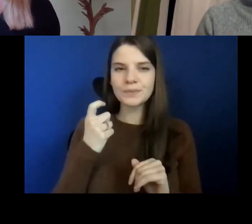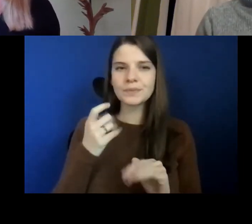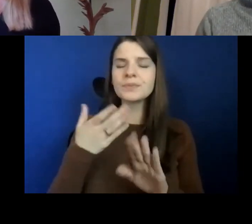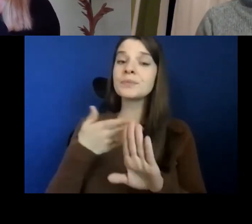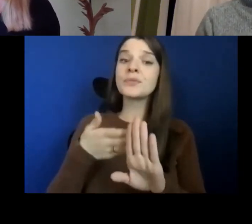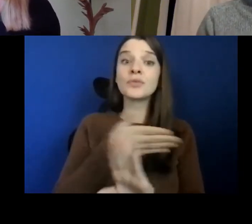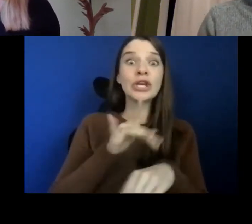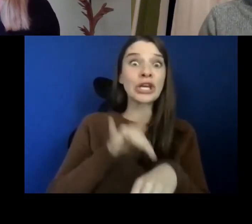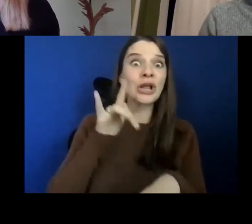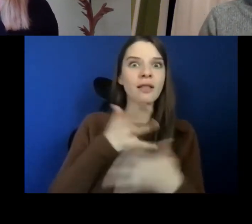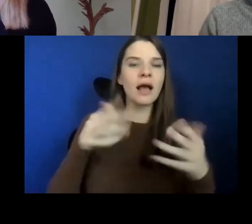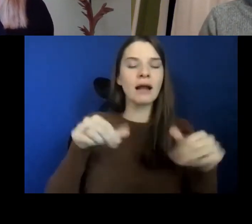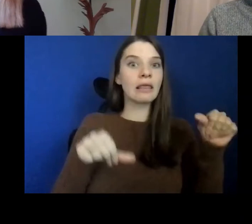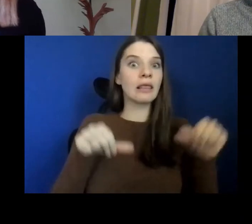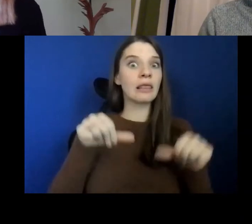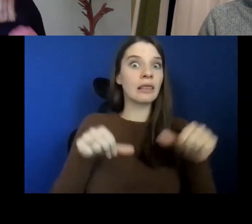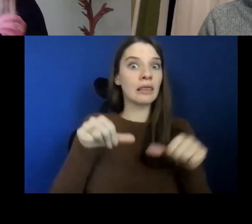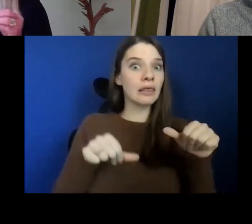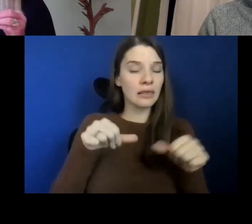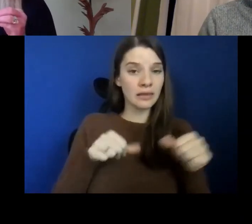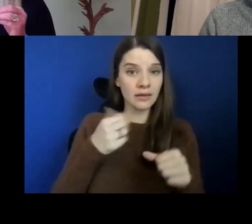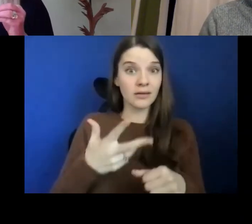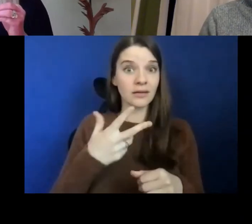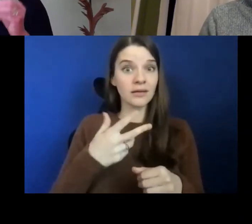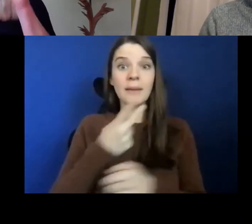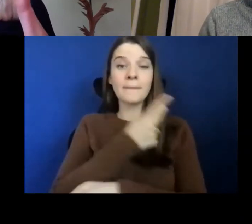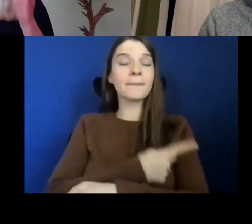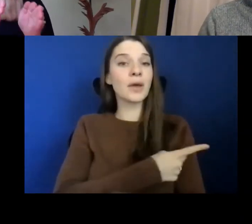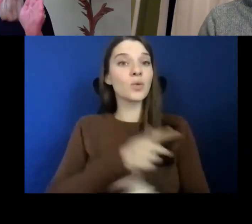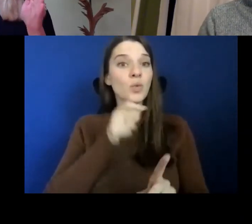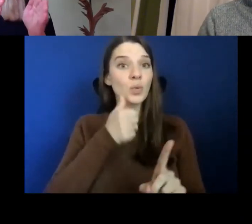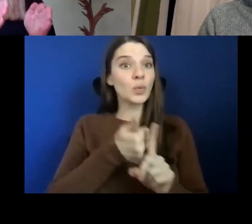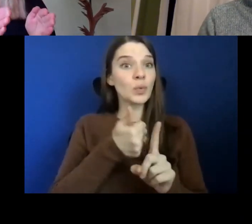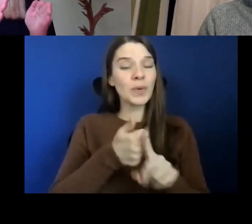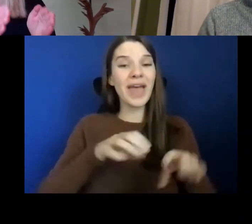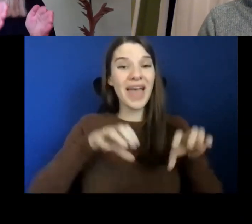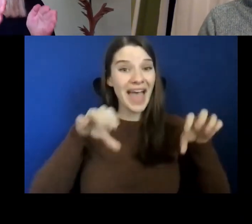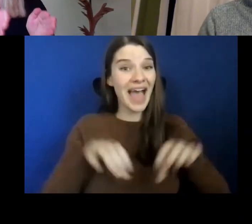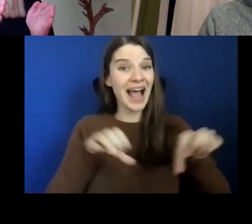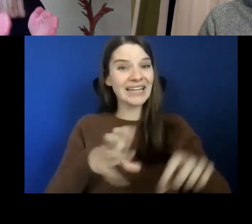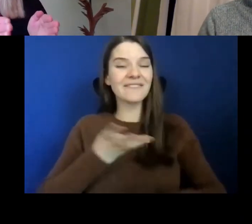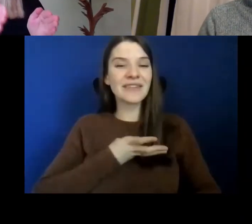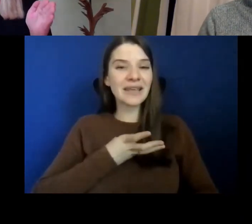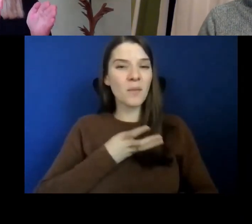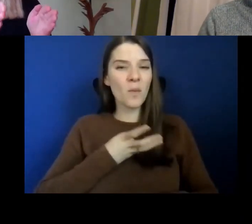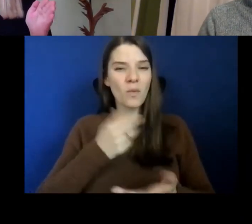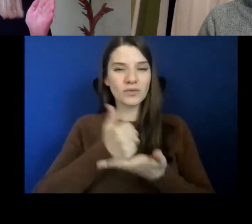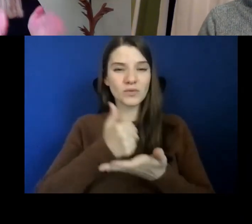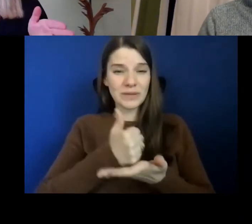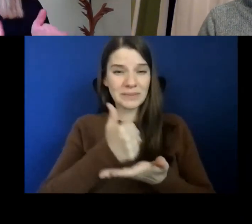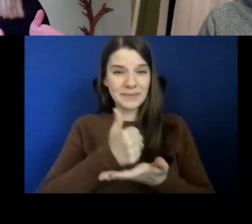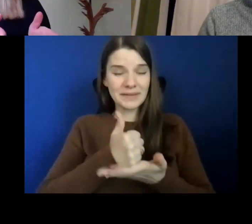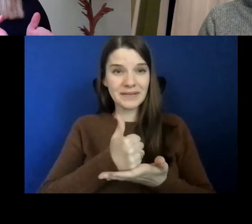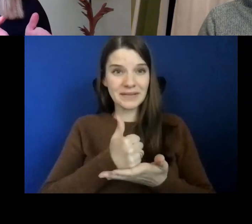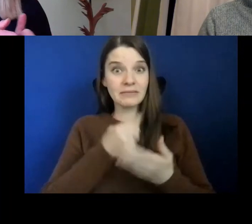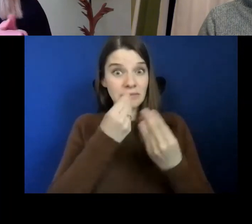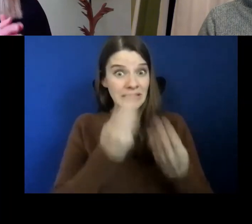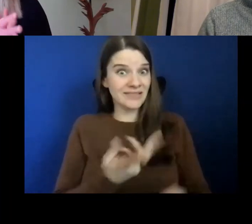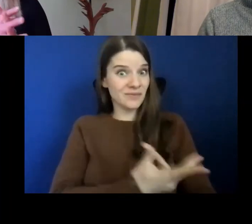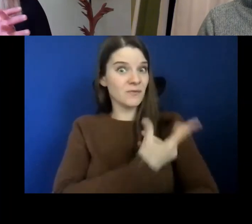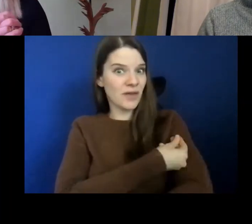of hesitancy about giving patients who were in active chemotherapeutic treatment the COVID